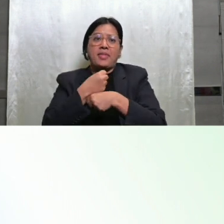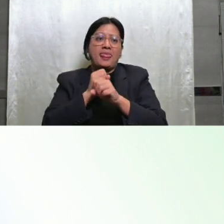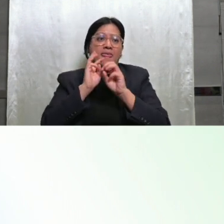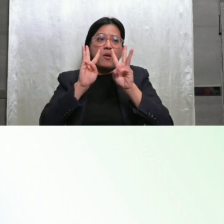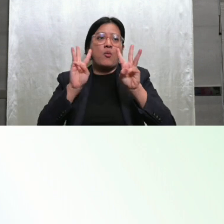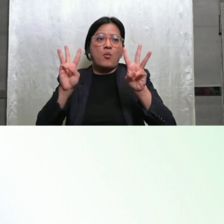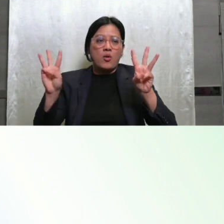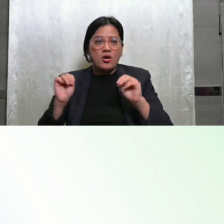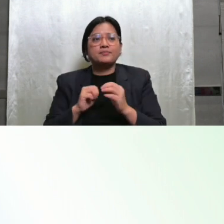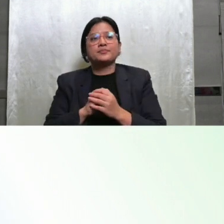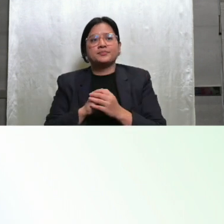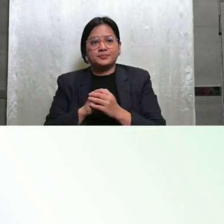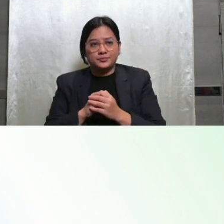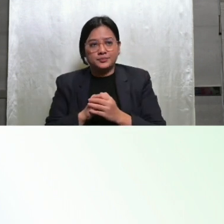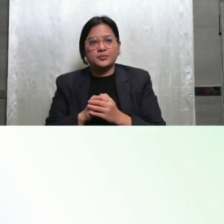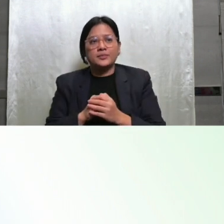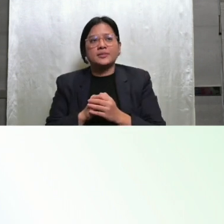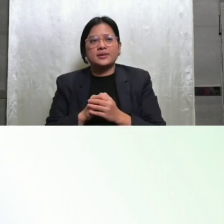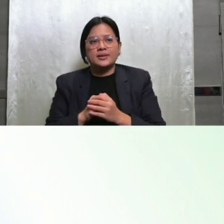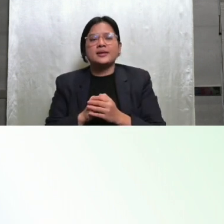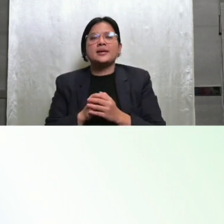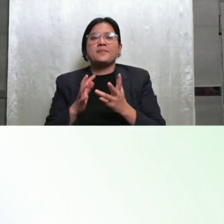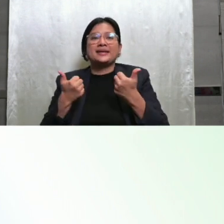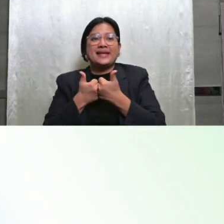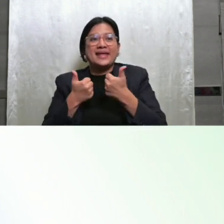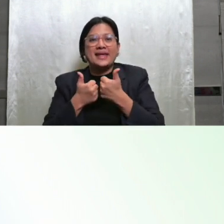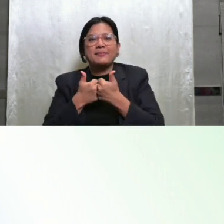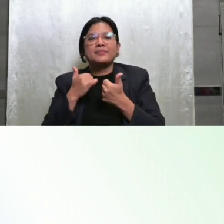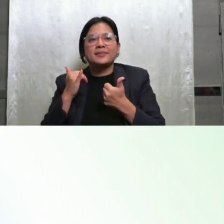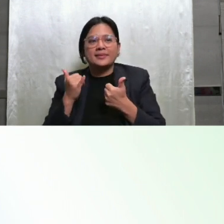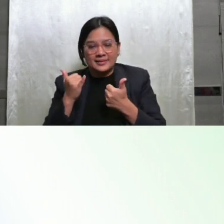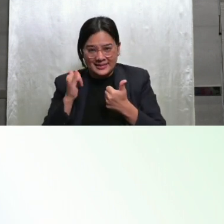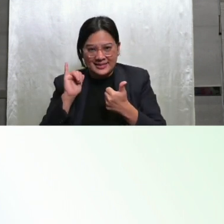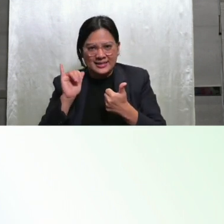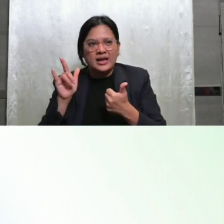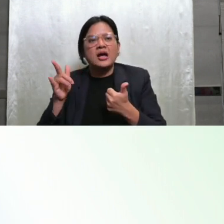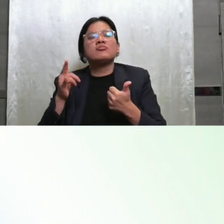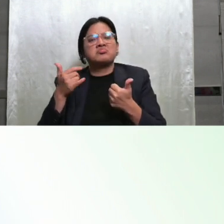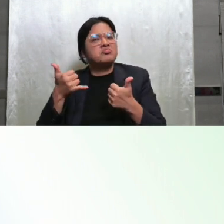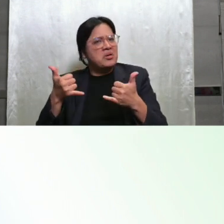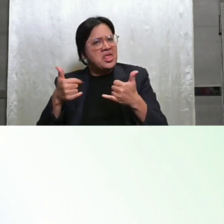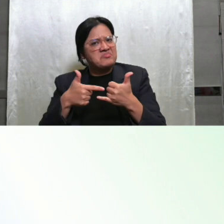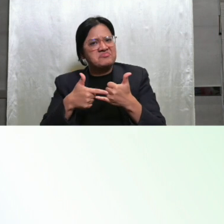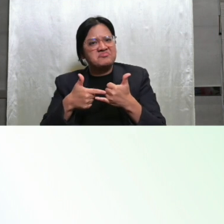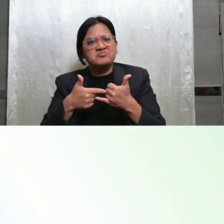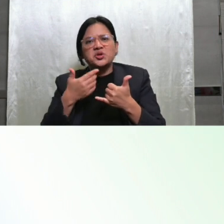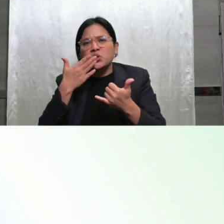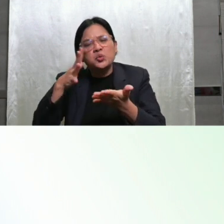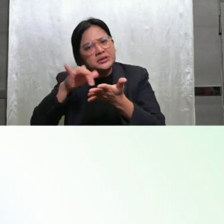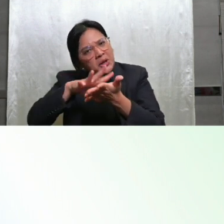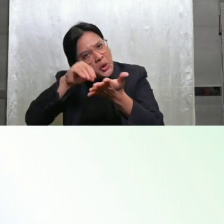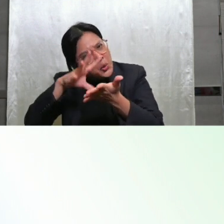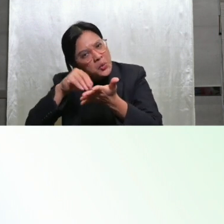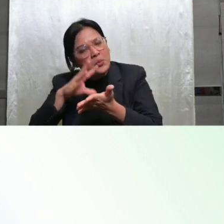games. We are enabling our learners through a learning platform that is an in-school learning that is